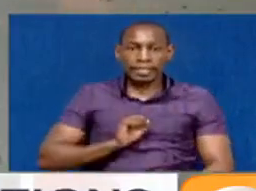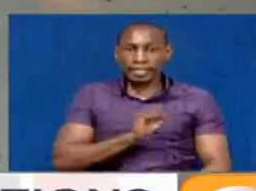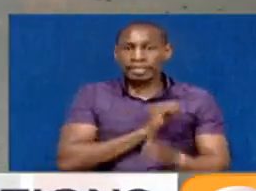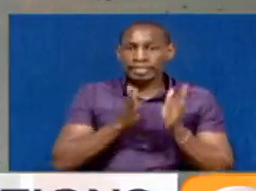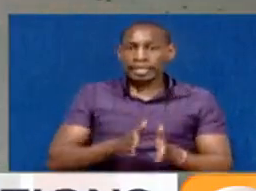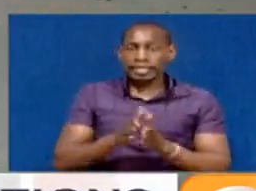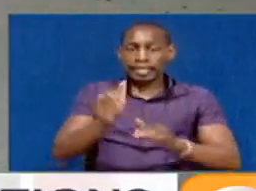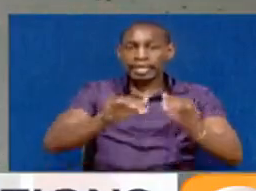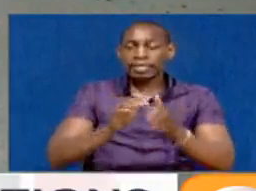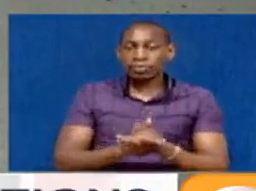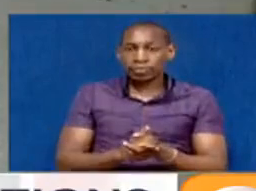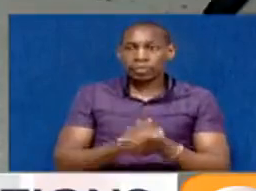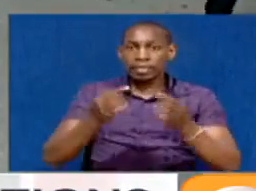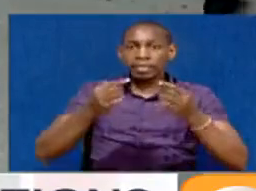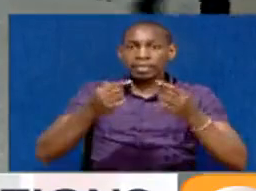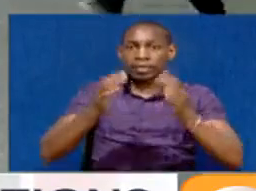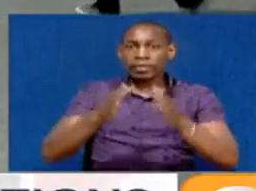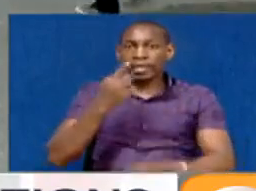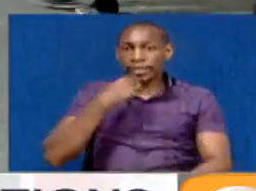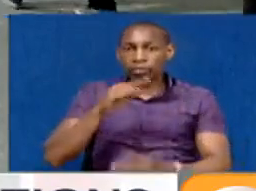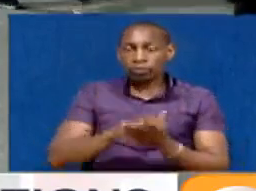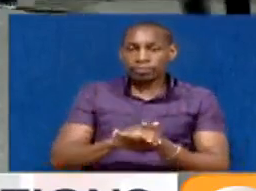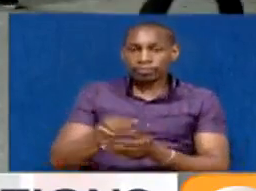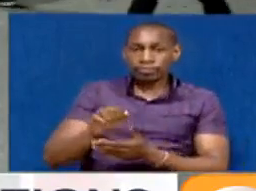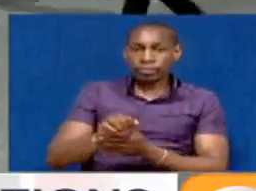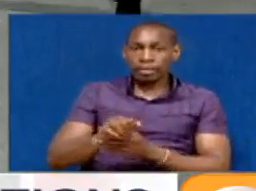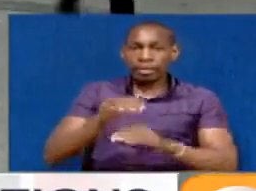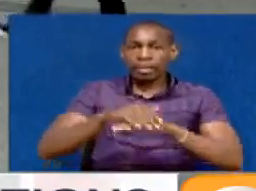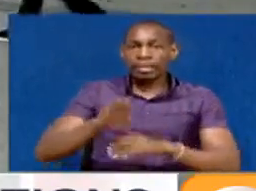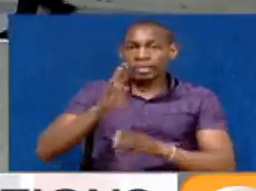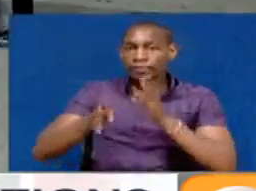senator's seat, the win went to Seki Lenko, who got